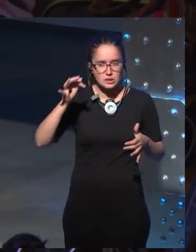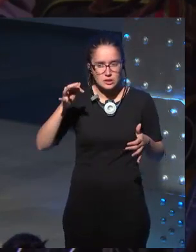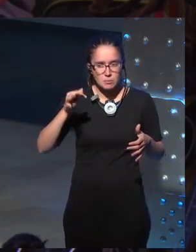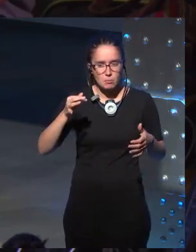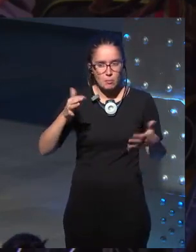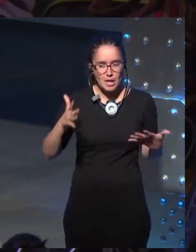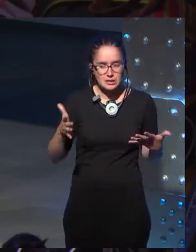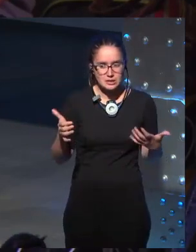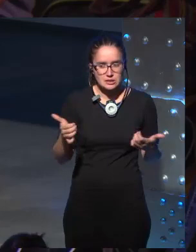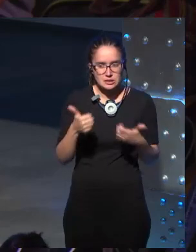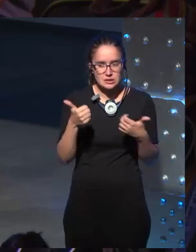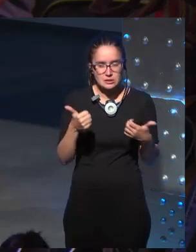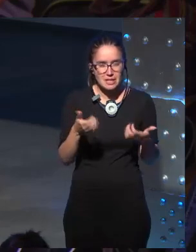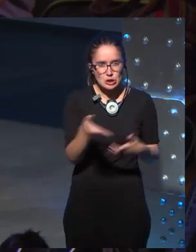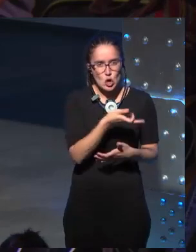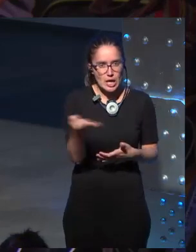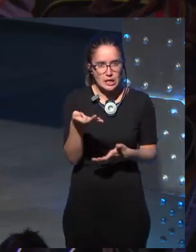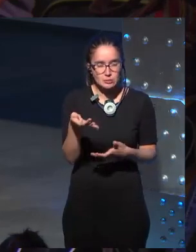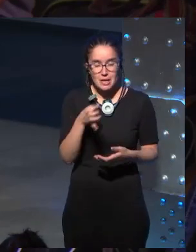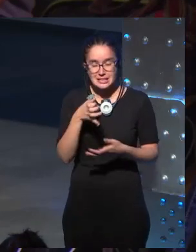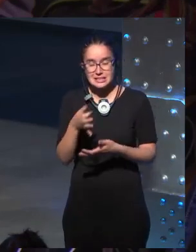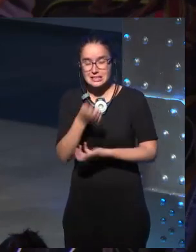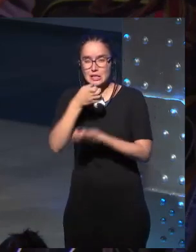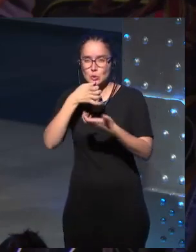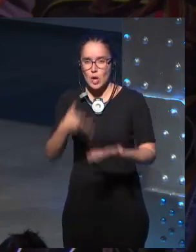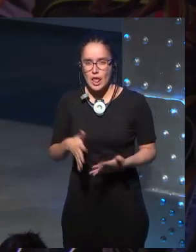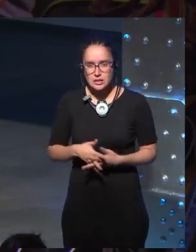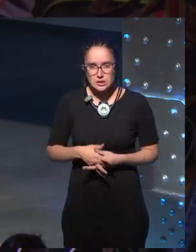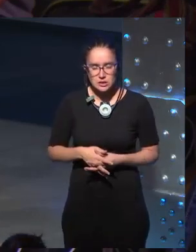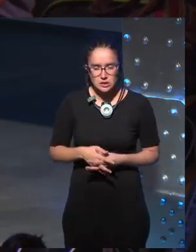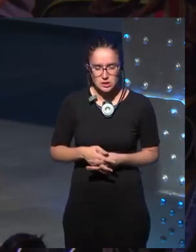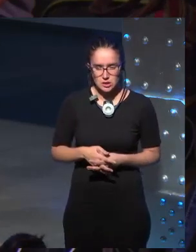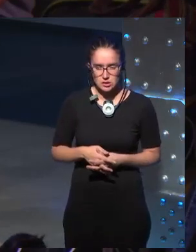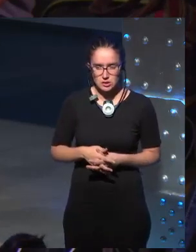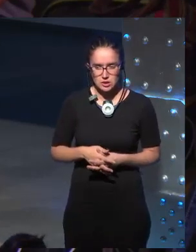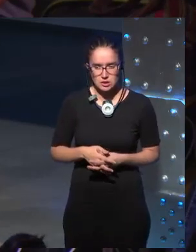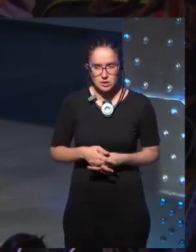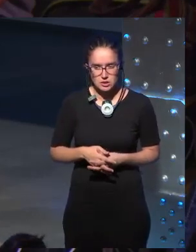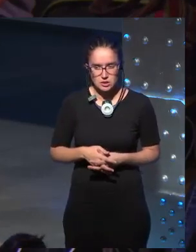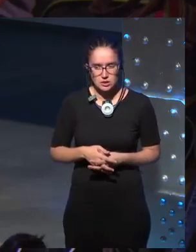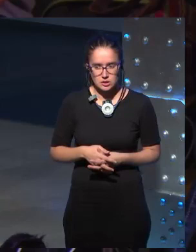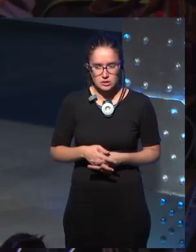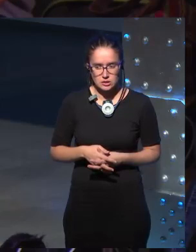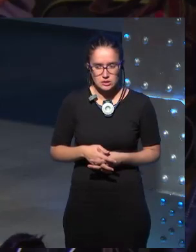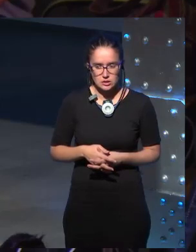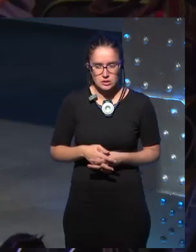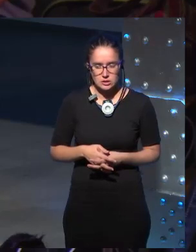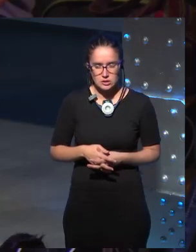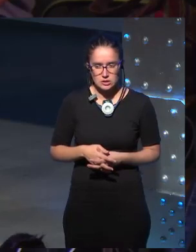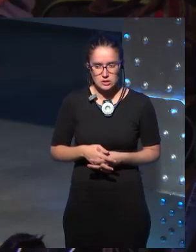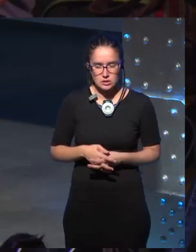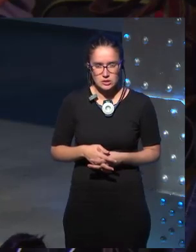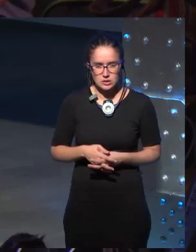sequence, or should we be learning the ones that are most correct today, most accurate, considered most accurate